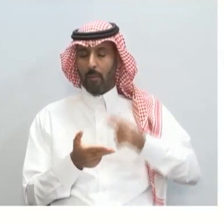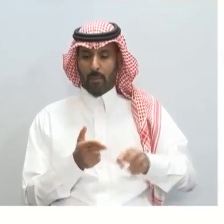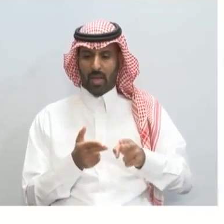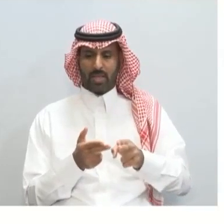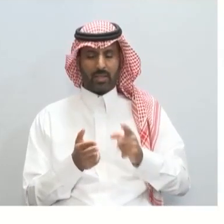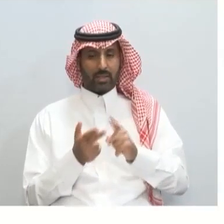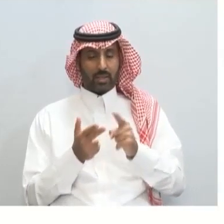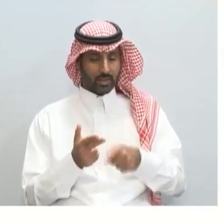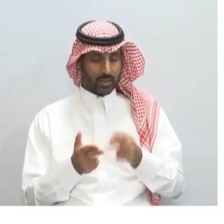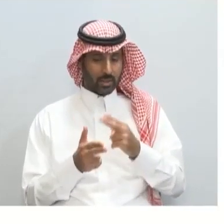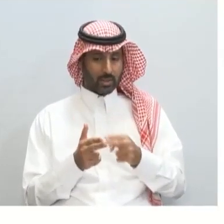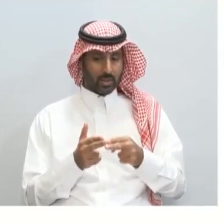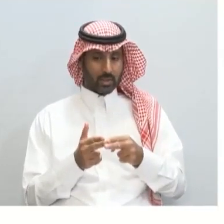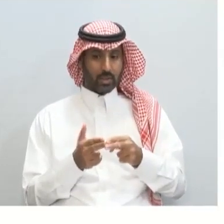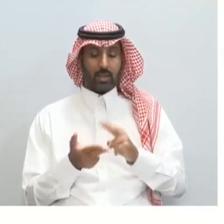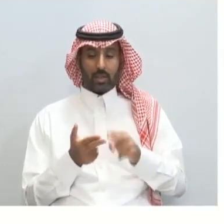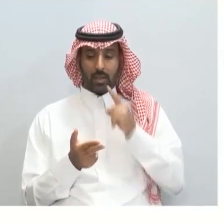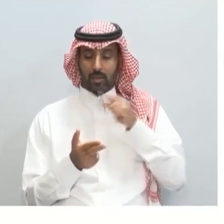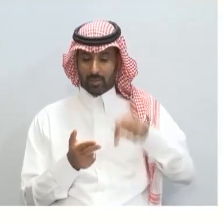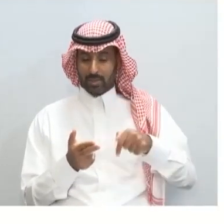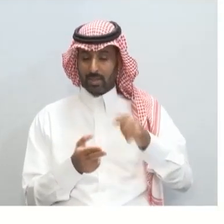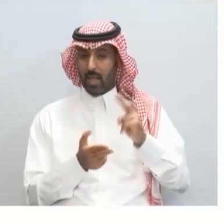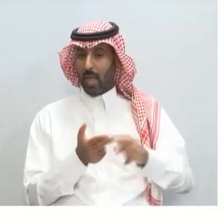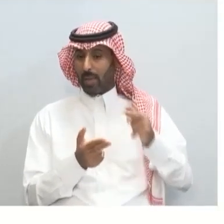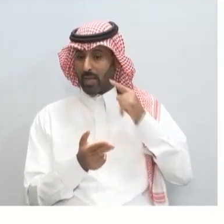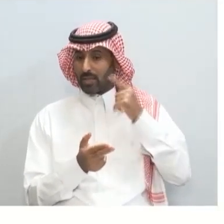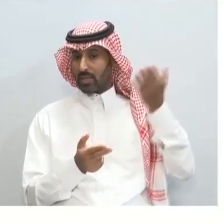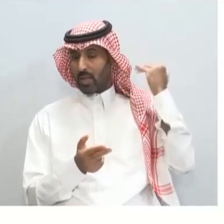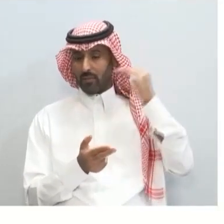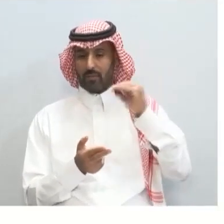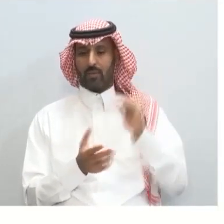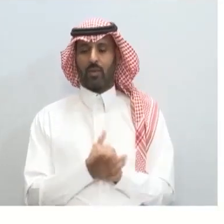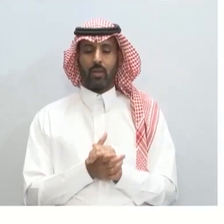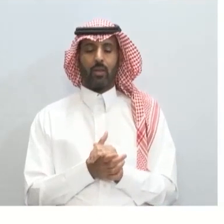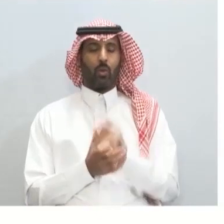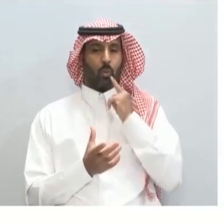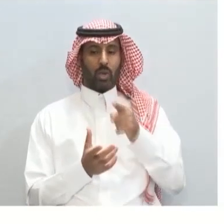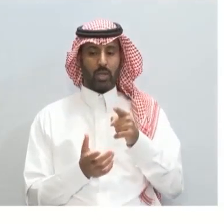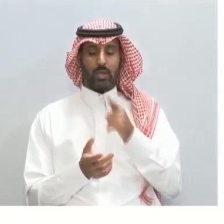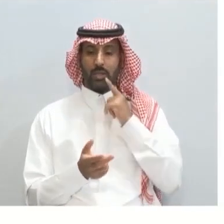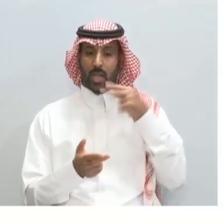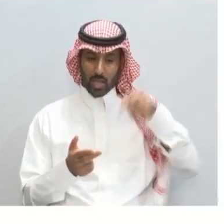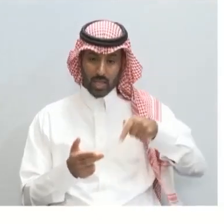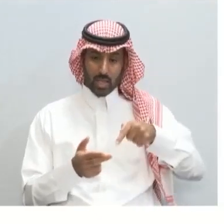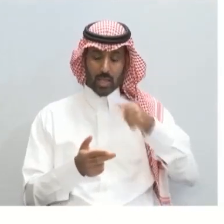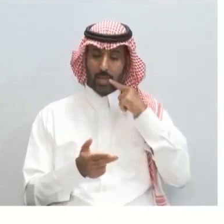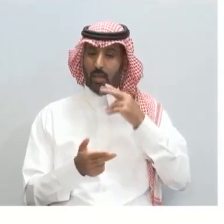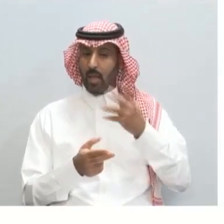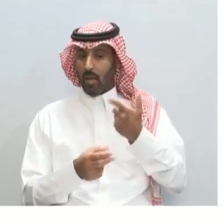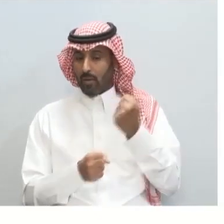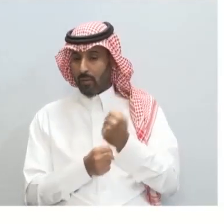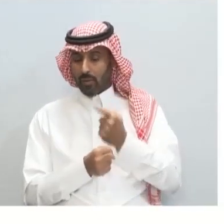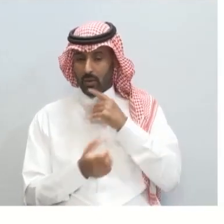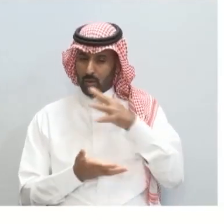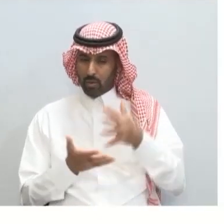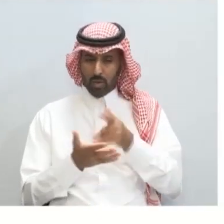conditionals so present and past Focus here we use present hypothetical conditionals